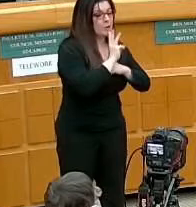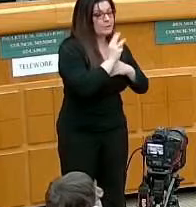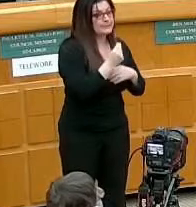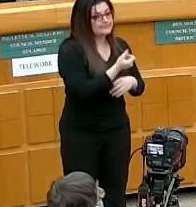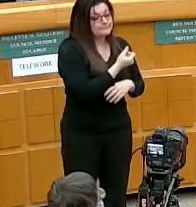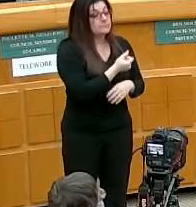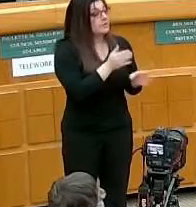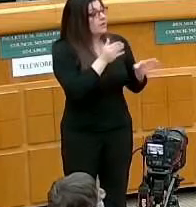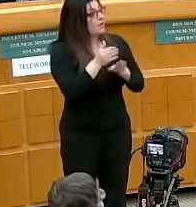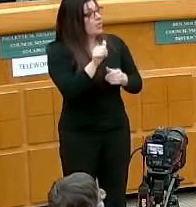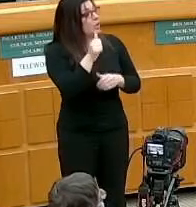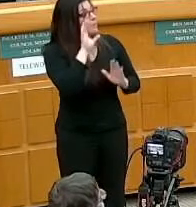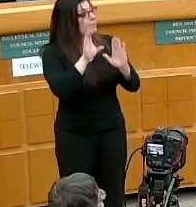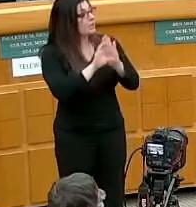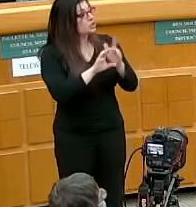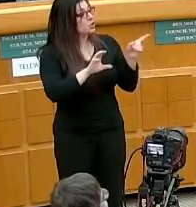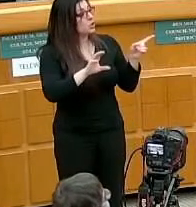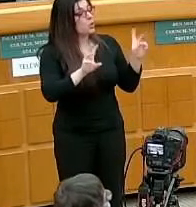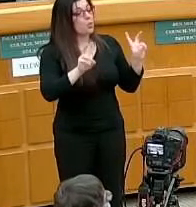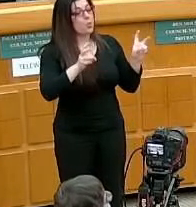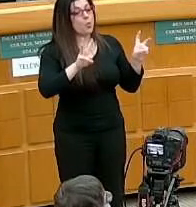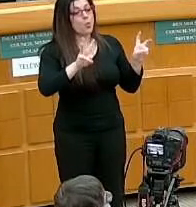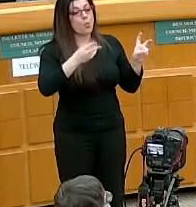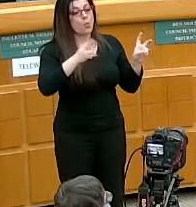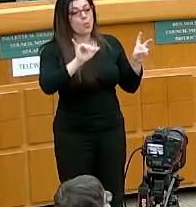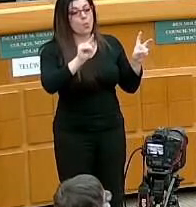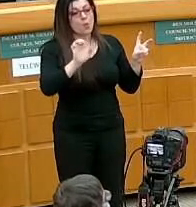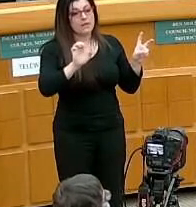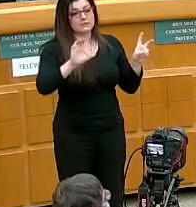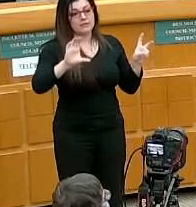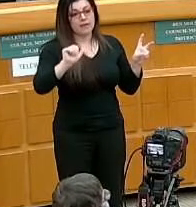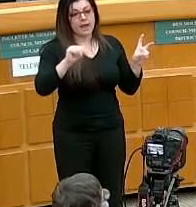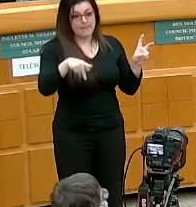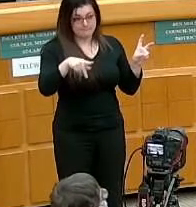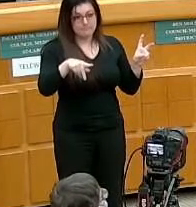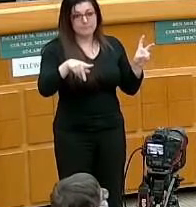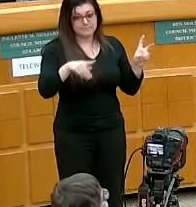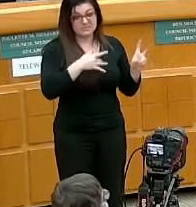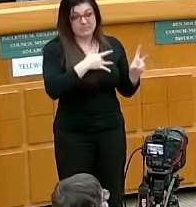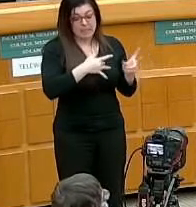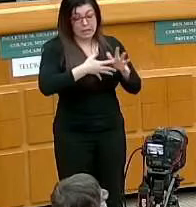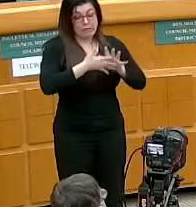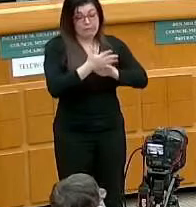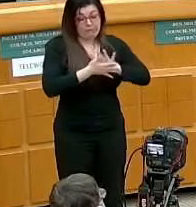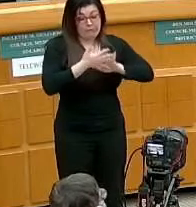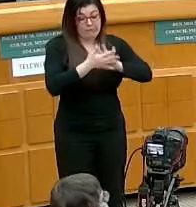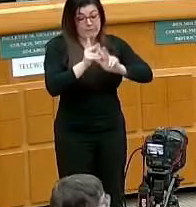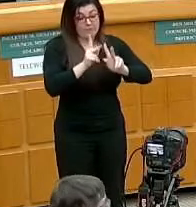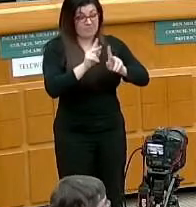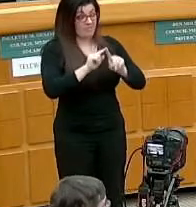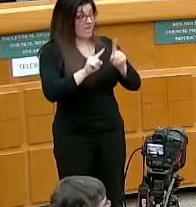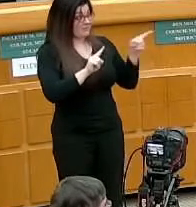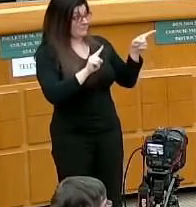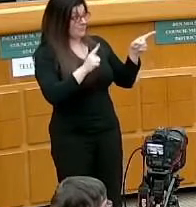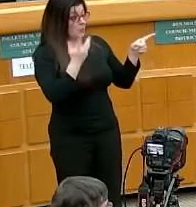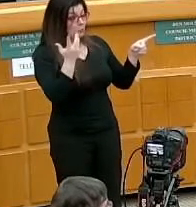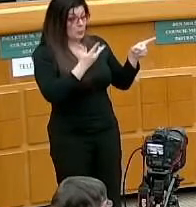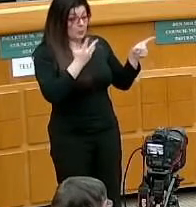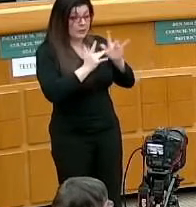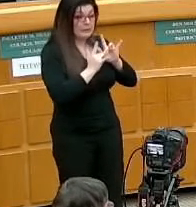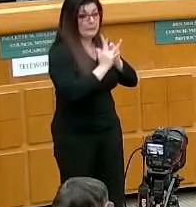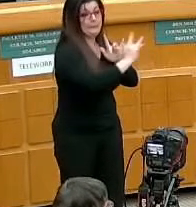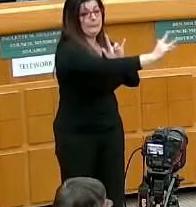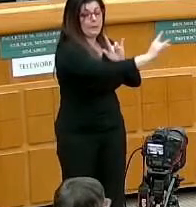place is usually overcrowded. That's yesterday with 90-degree temperatures, not a person on the beach, not a car on the beach.